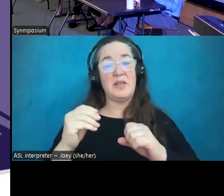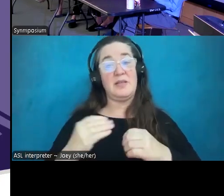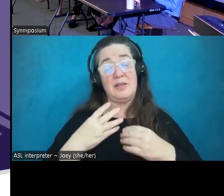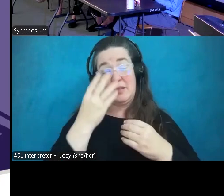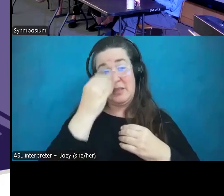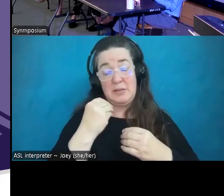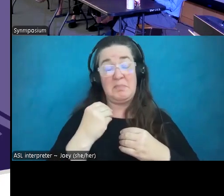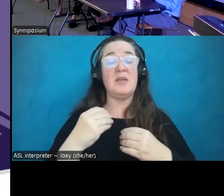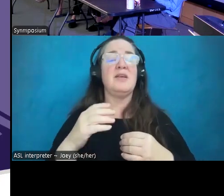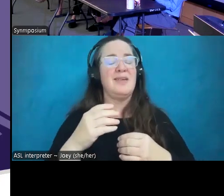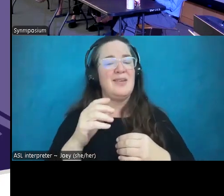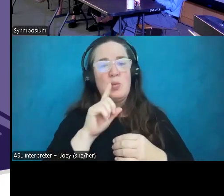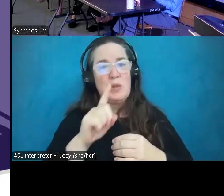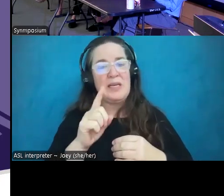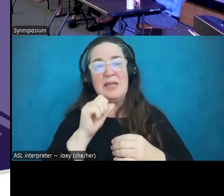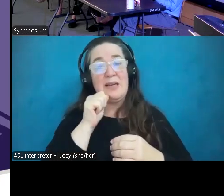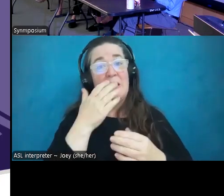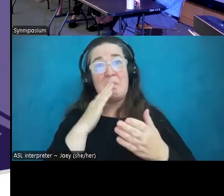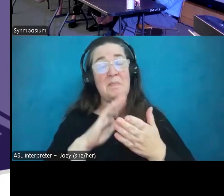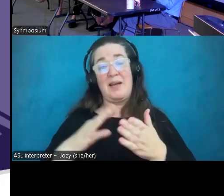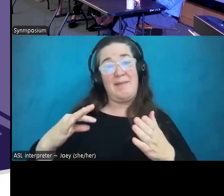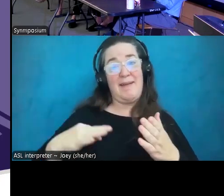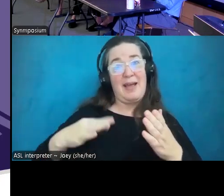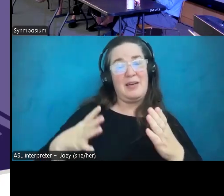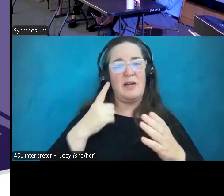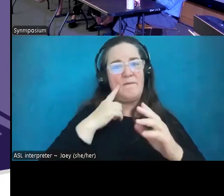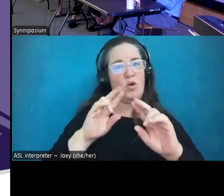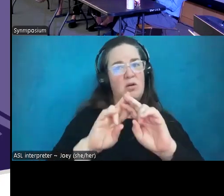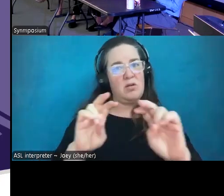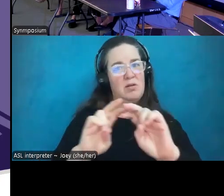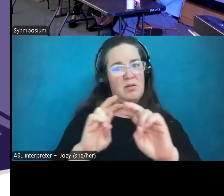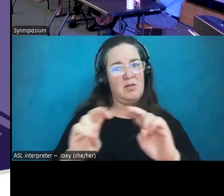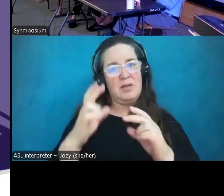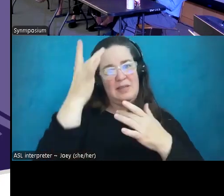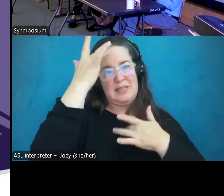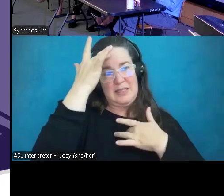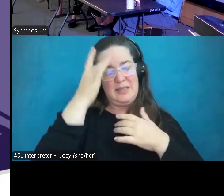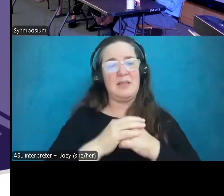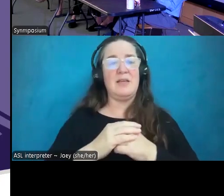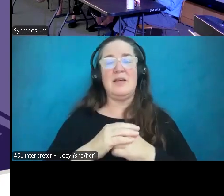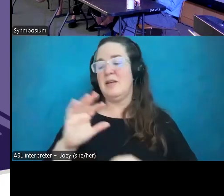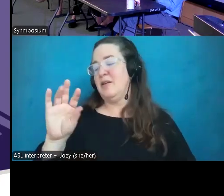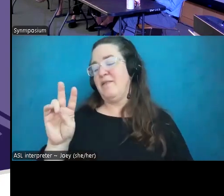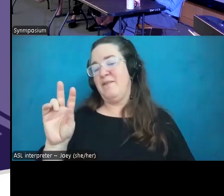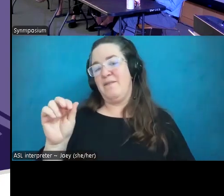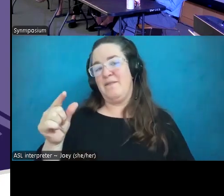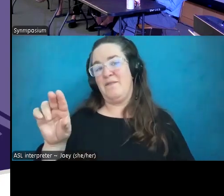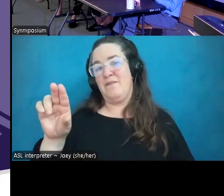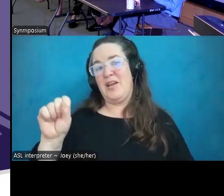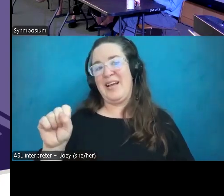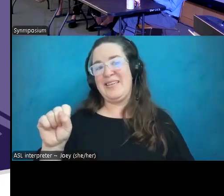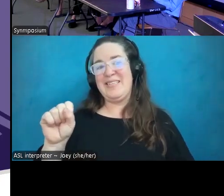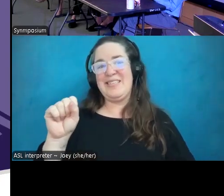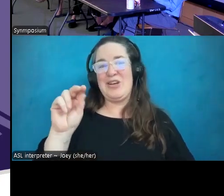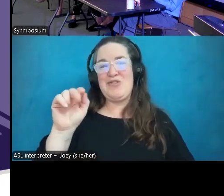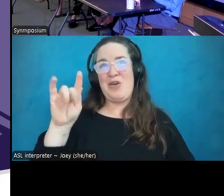is, like, the vagus nerve doesn't just go one way, it goes two ways, right? So mental function and